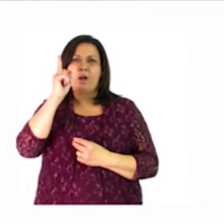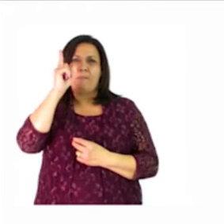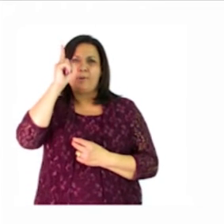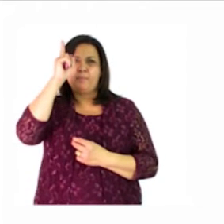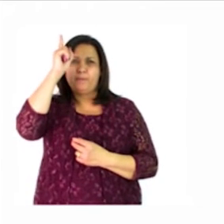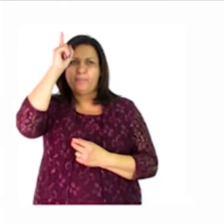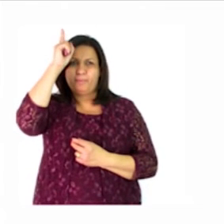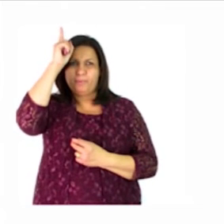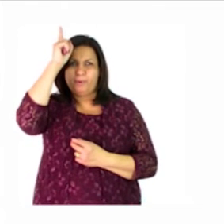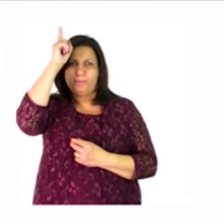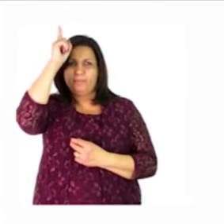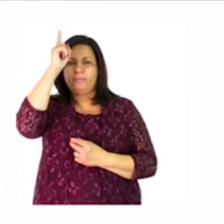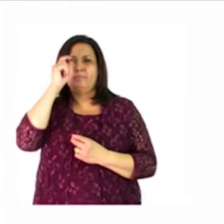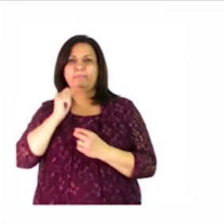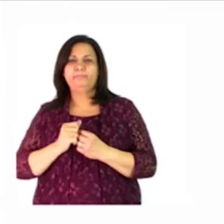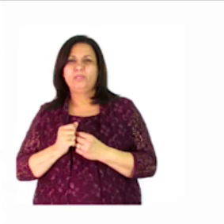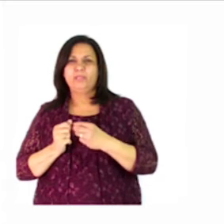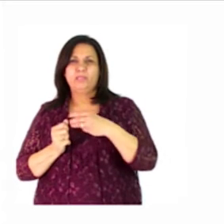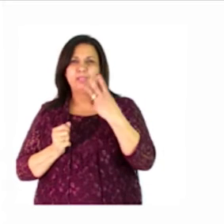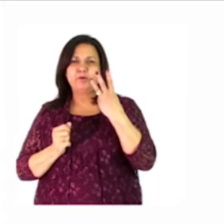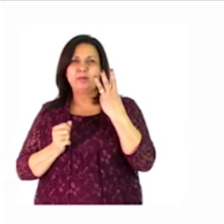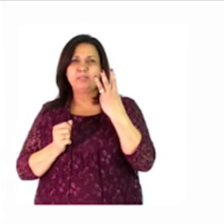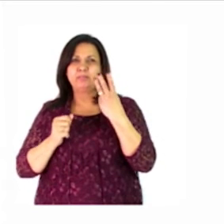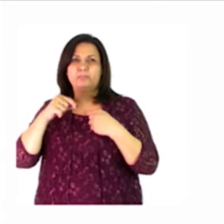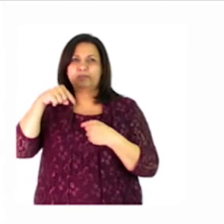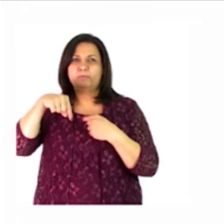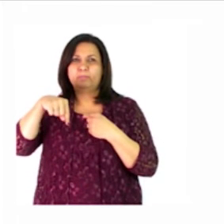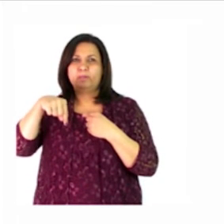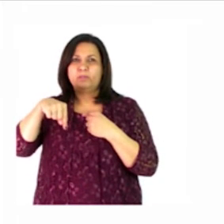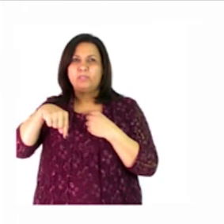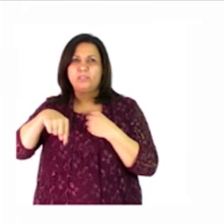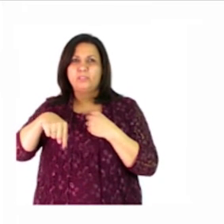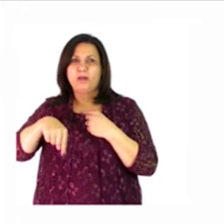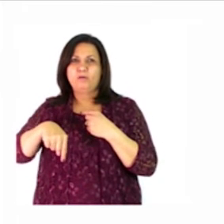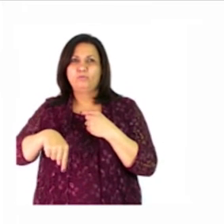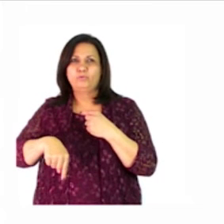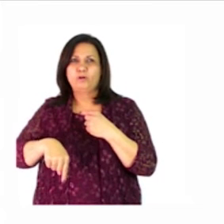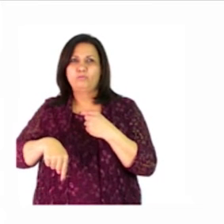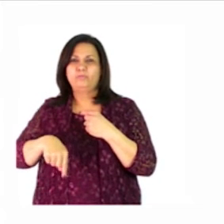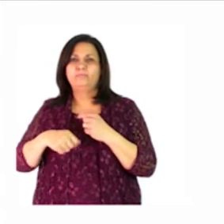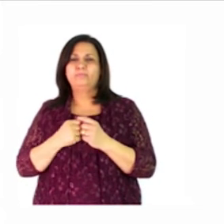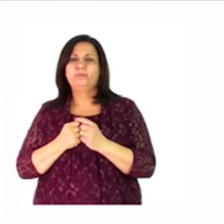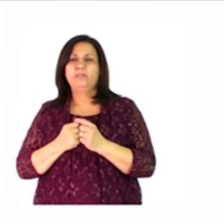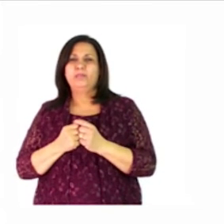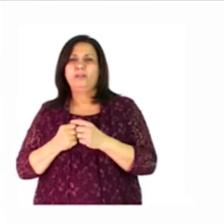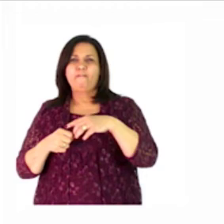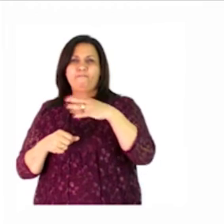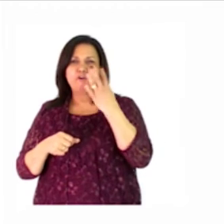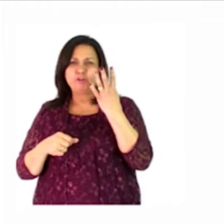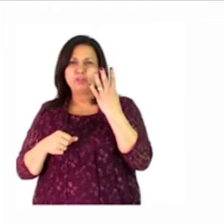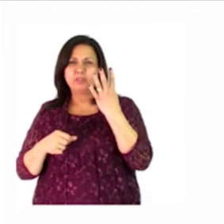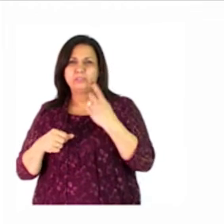pointing up. The third arrow is pointing down. And